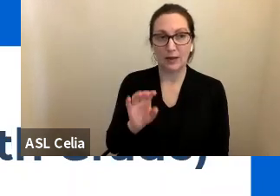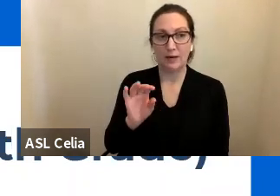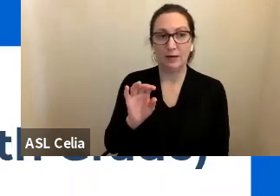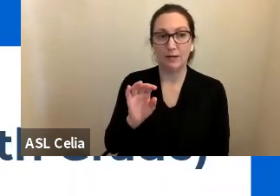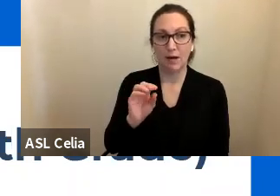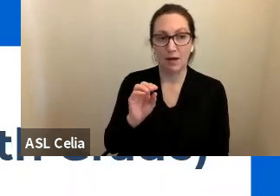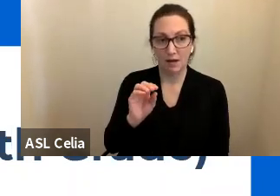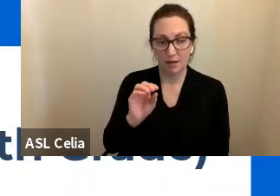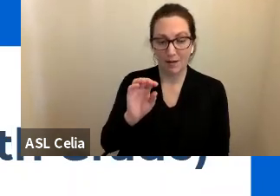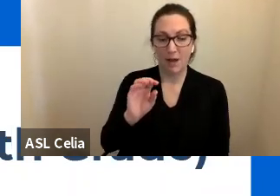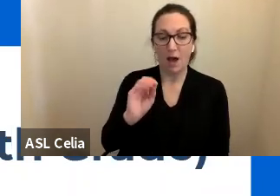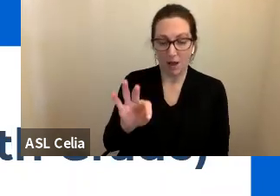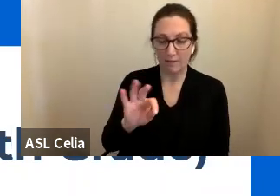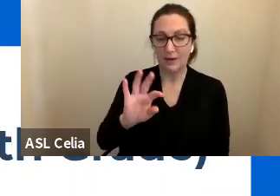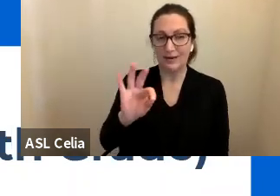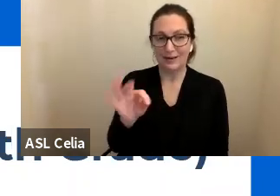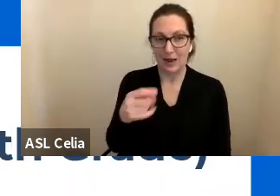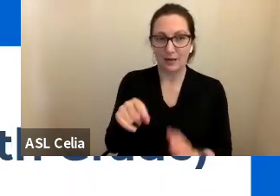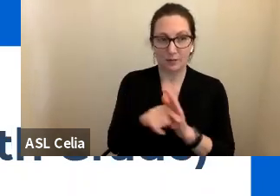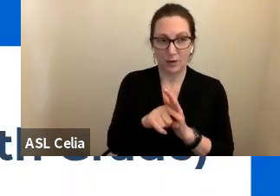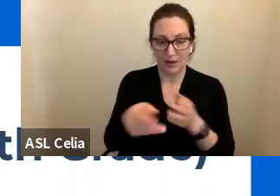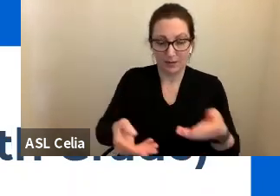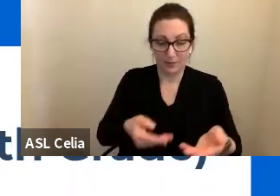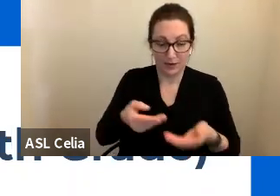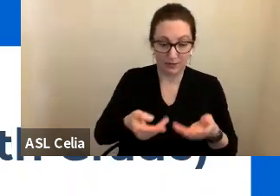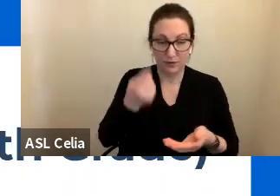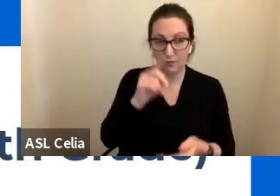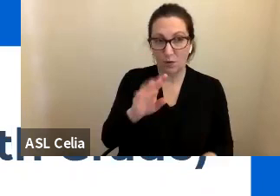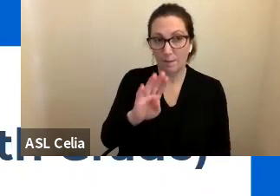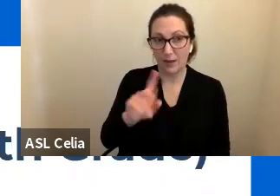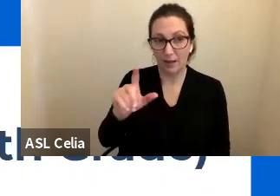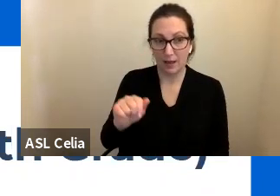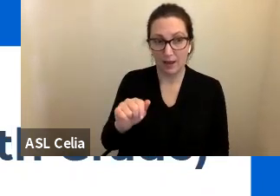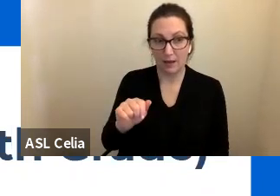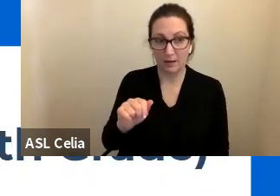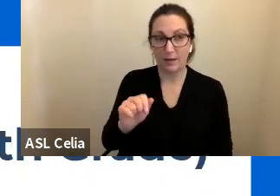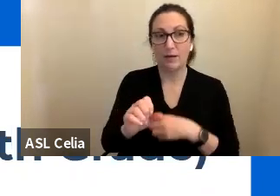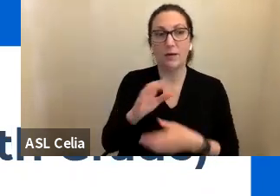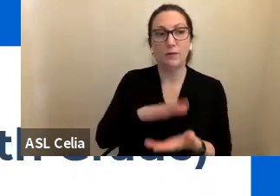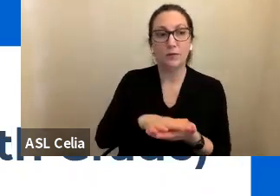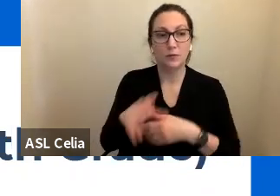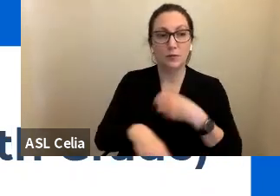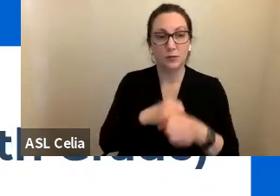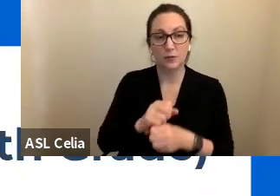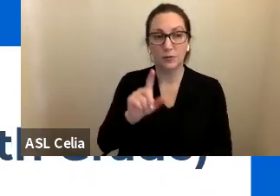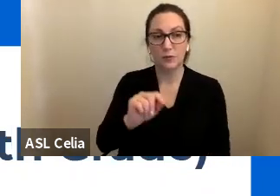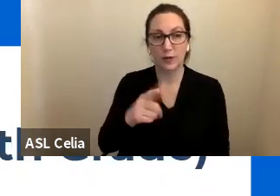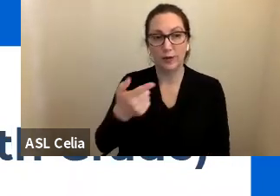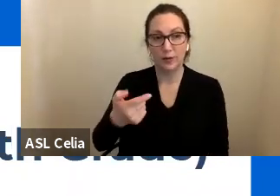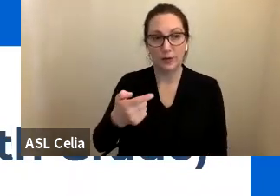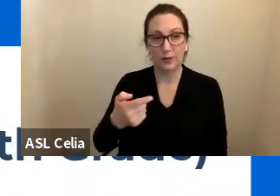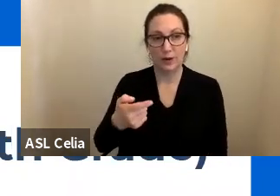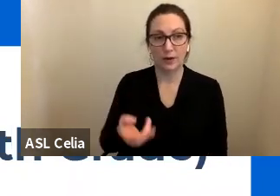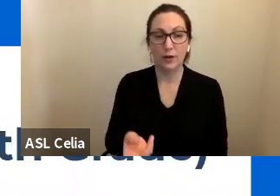grade invitations to BLA for school year 2021 were to students who